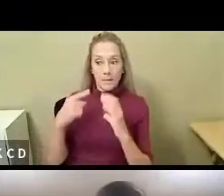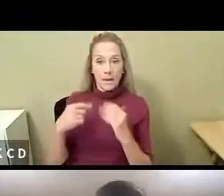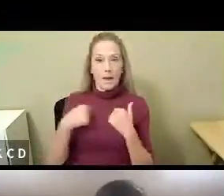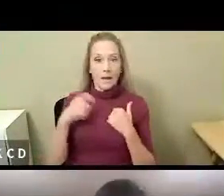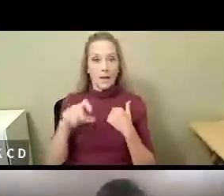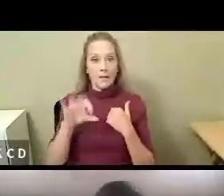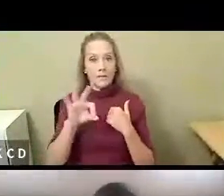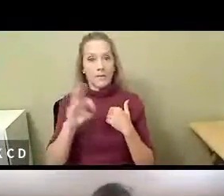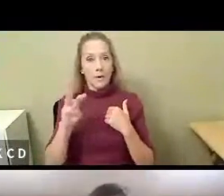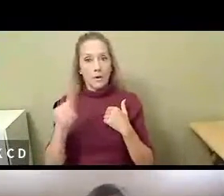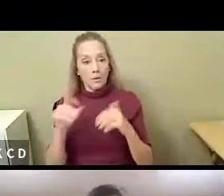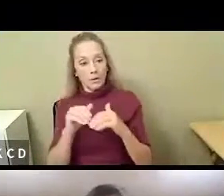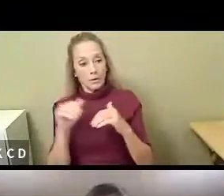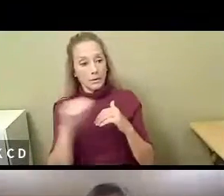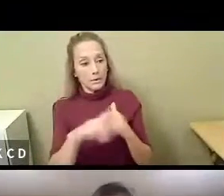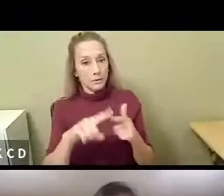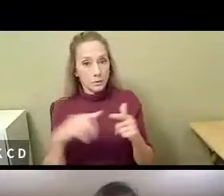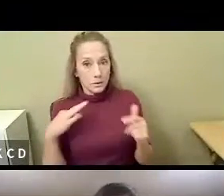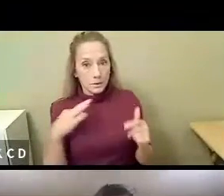who then has to follow up on it. So